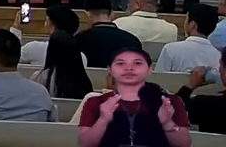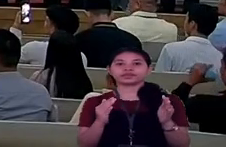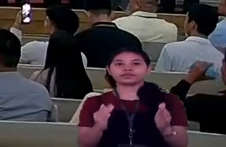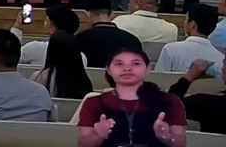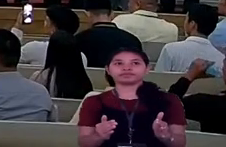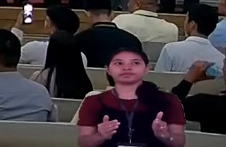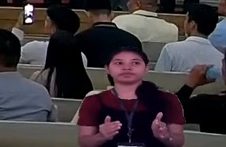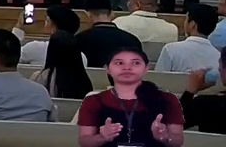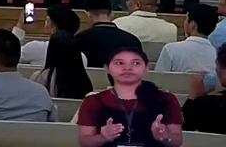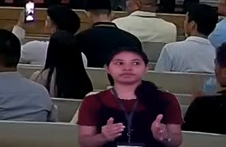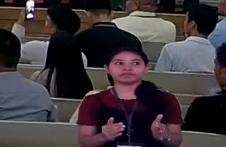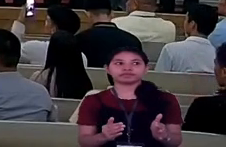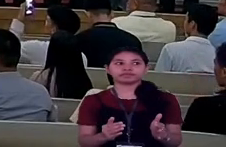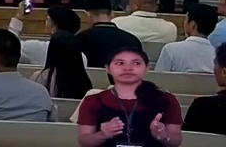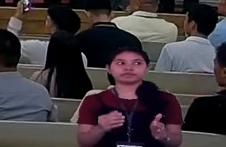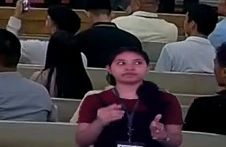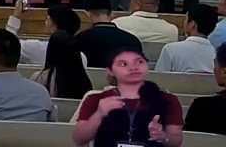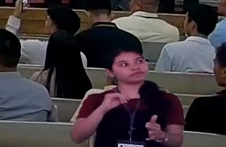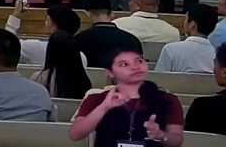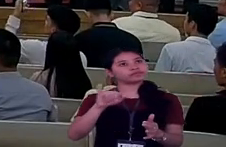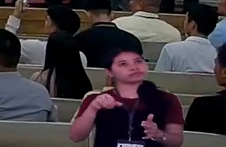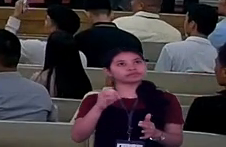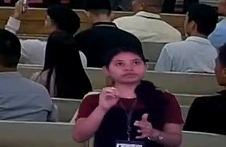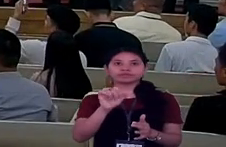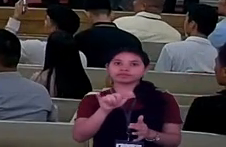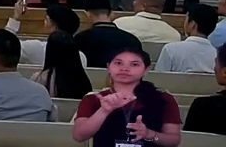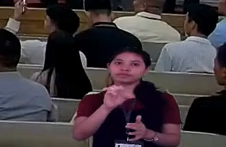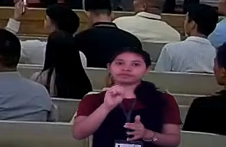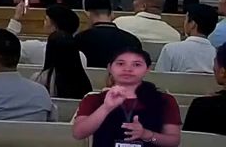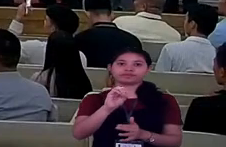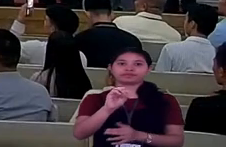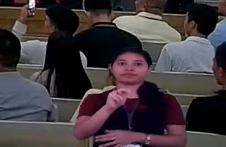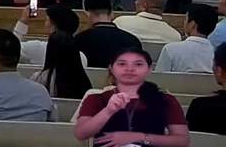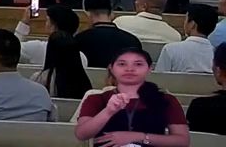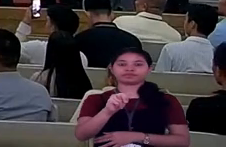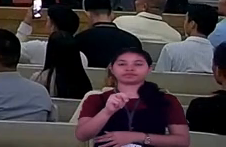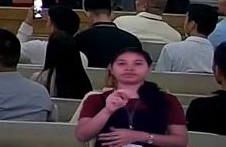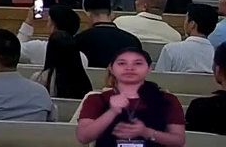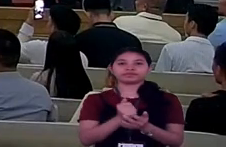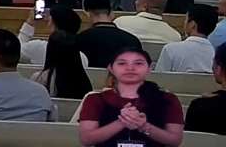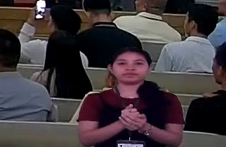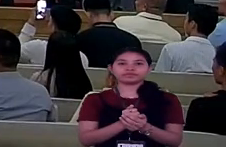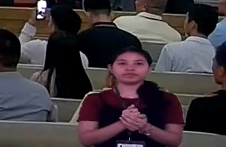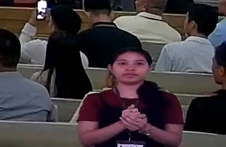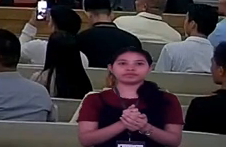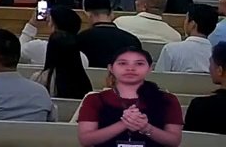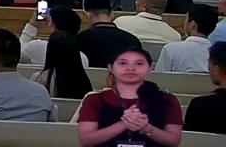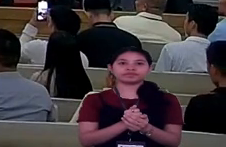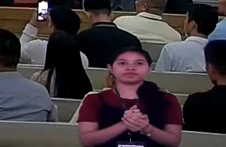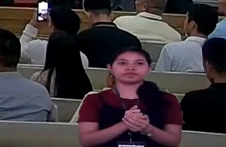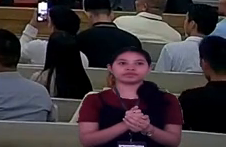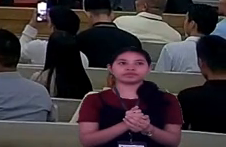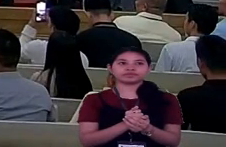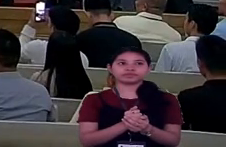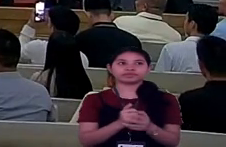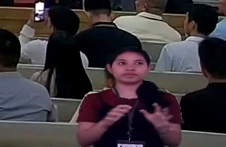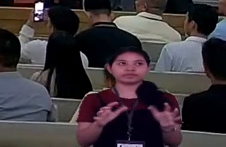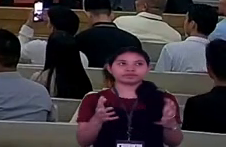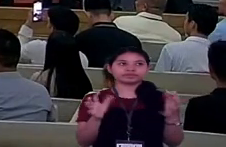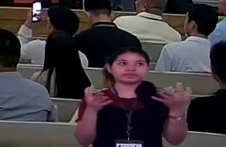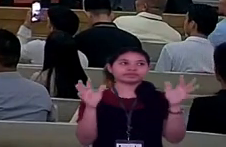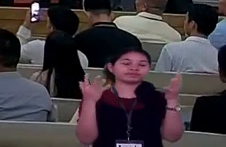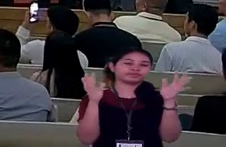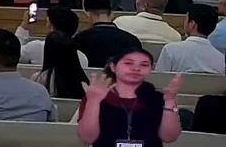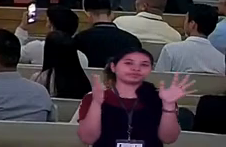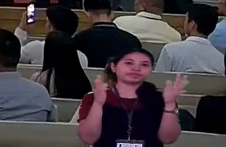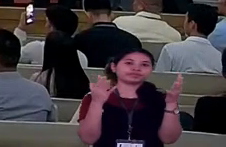missionary, Naika Wilson, going to Quebec, Canada, sent out of La Luma Baptist Church under Pastor Ami Lulalia.